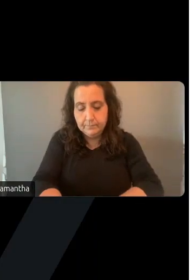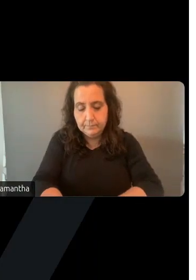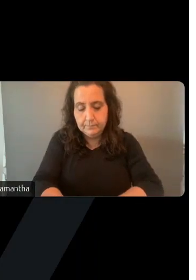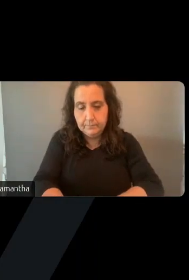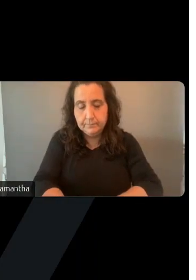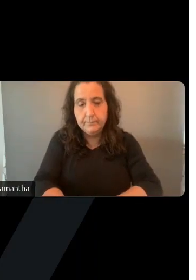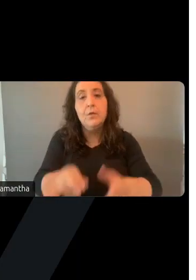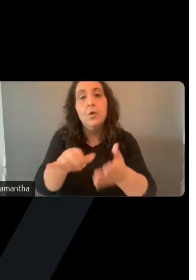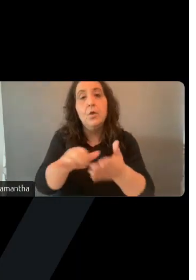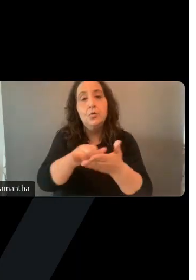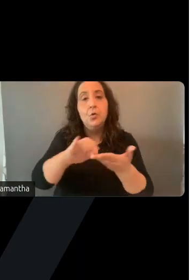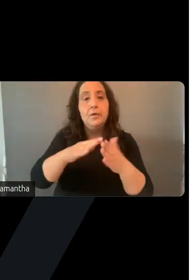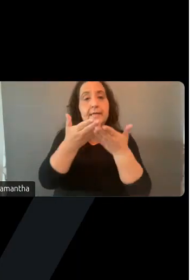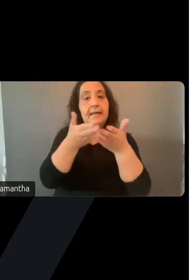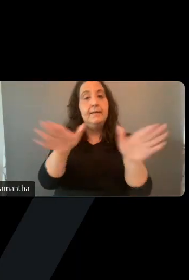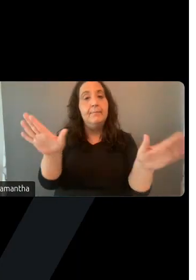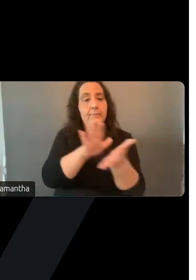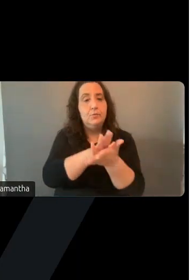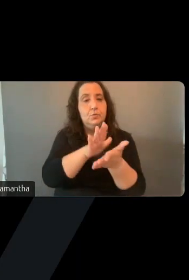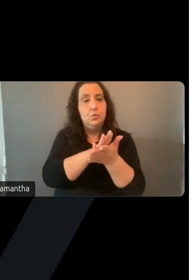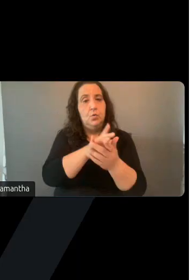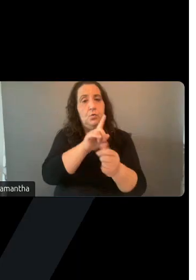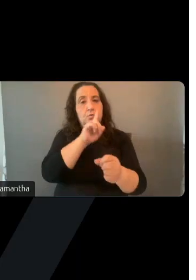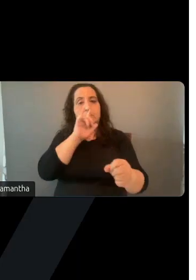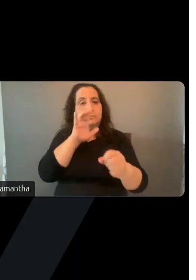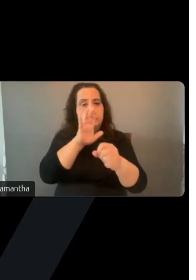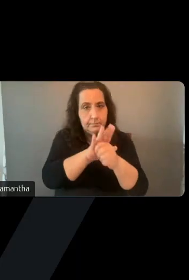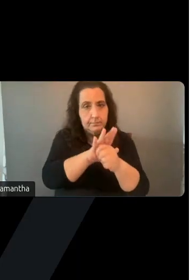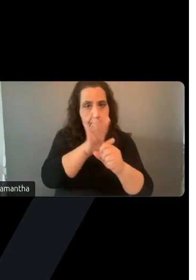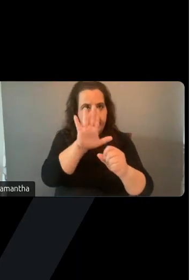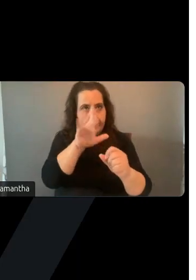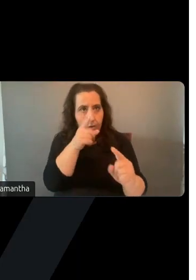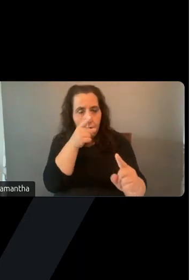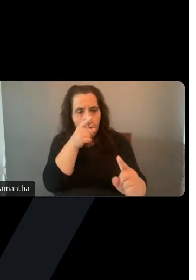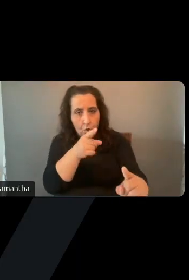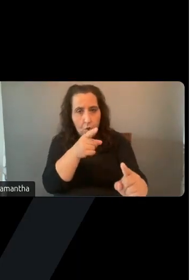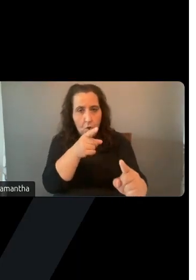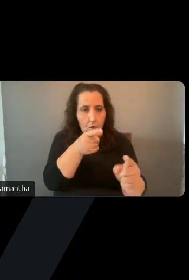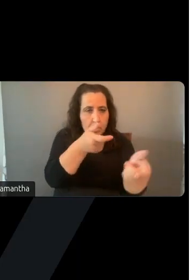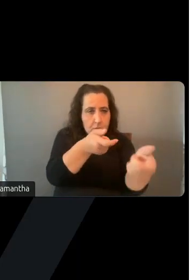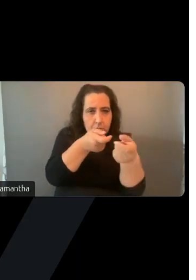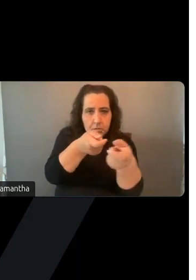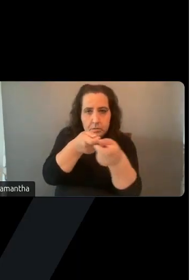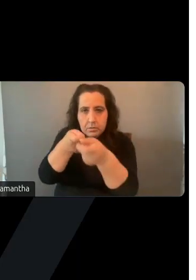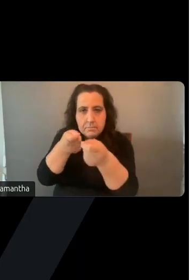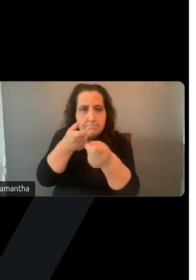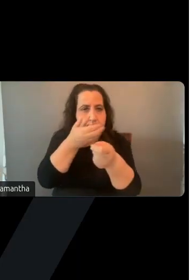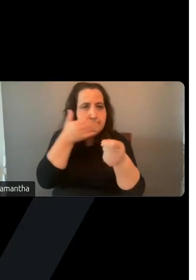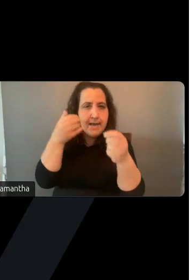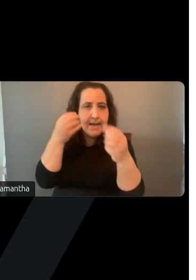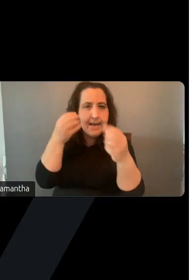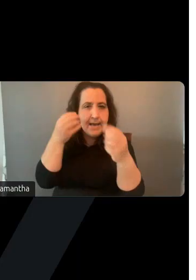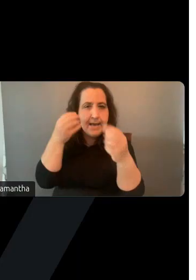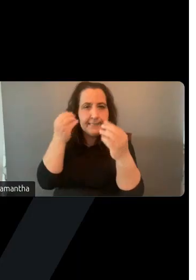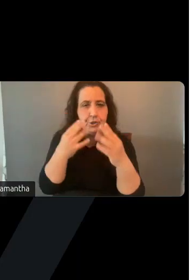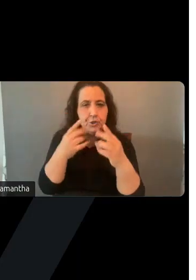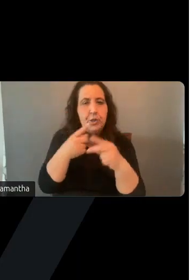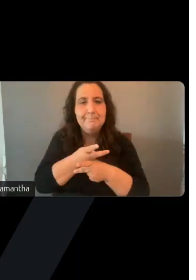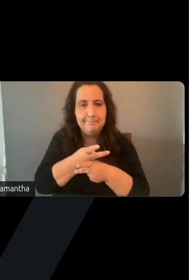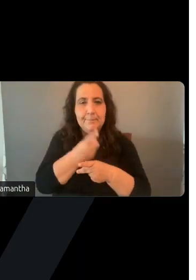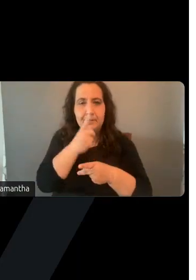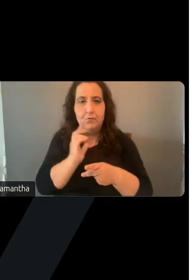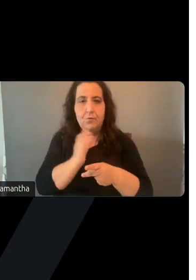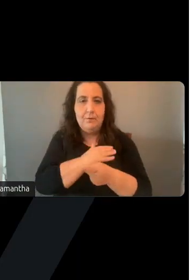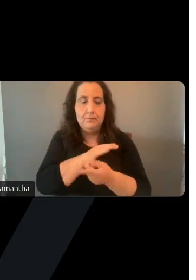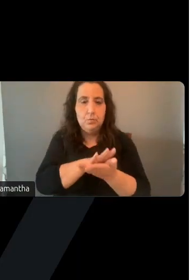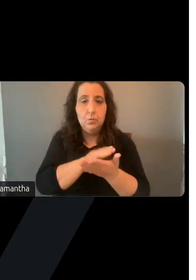New York City Public Schools is dedicated to attracting and retaining the very best teachers for our schools. We are